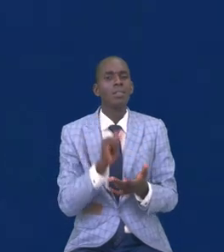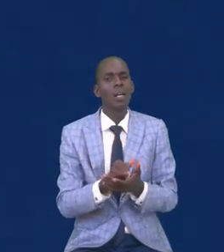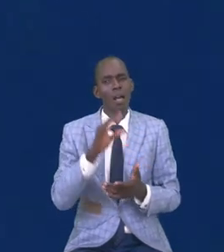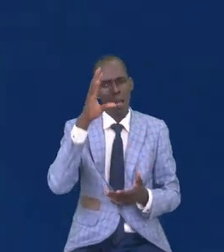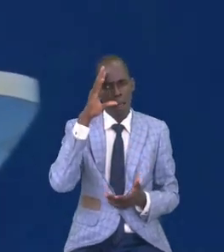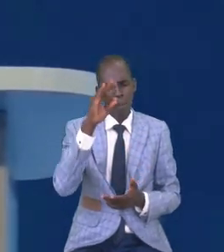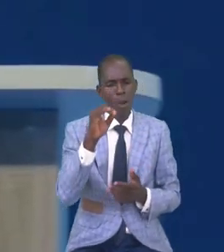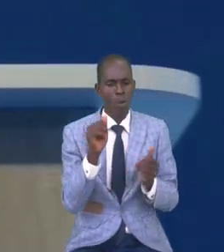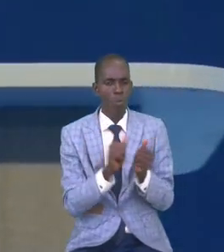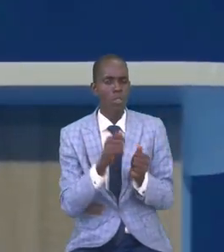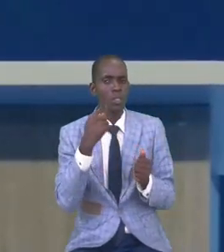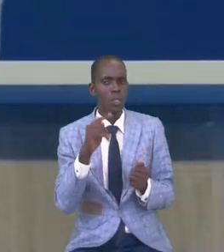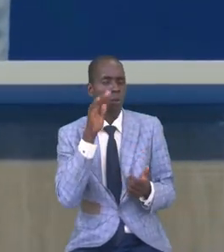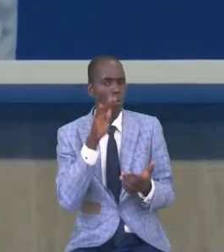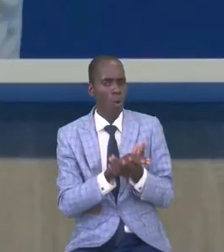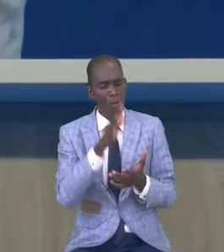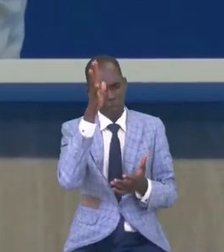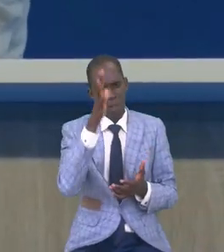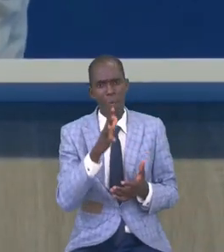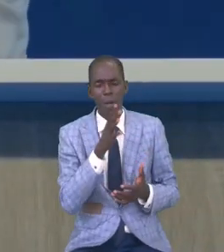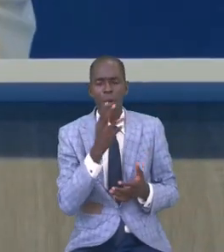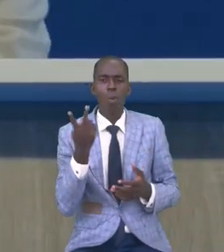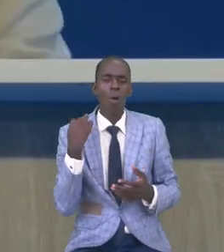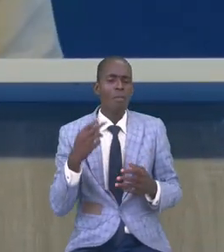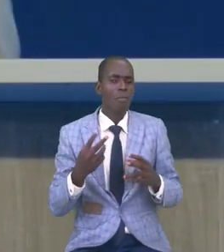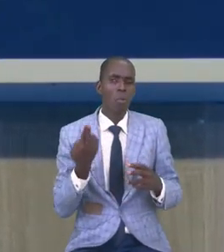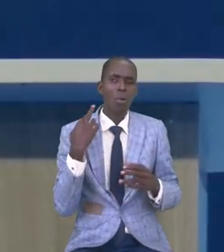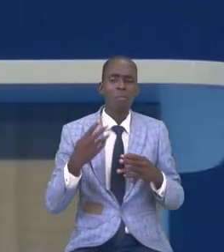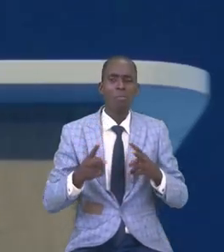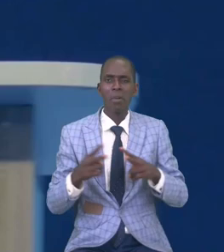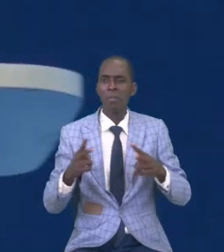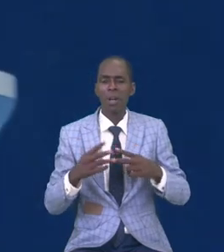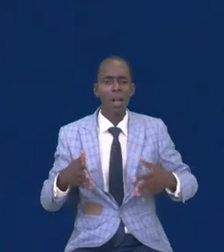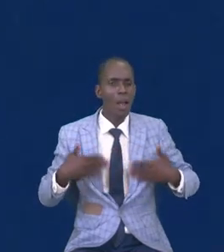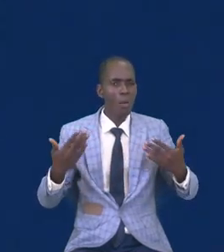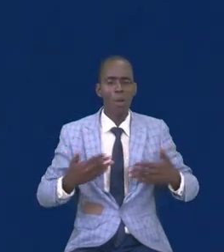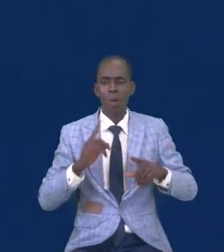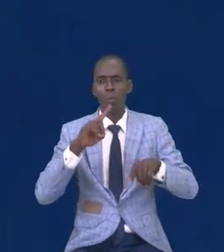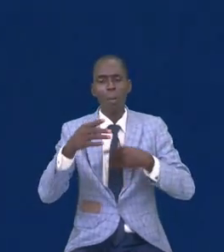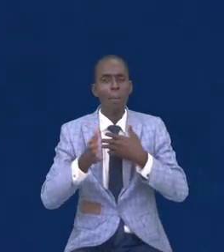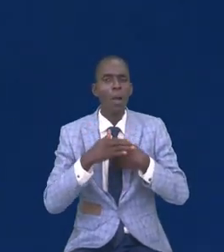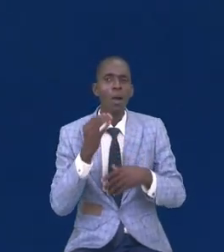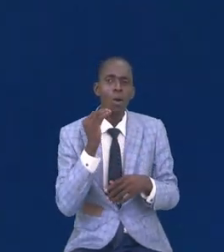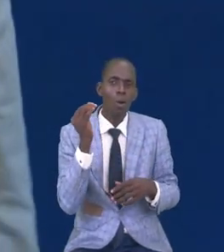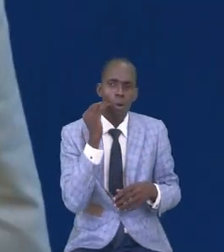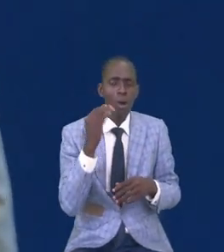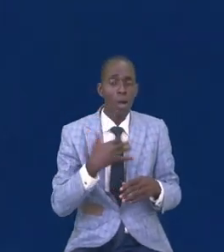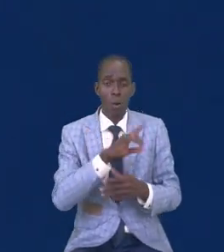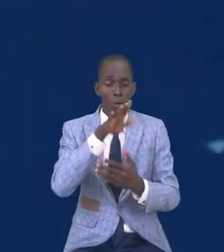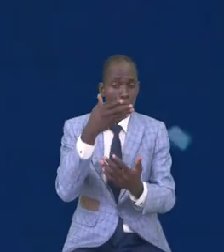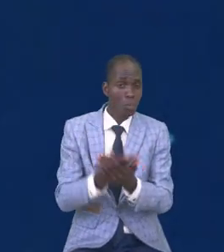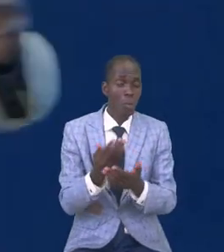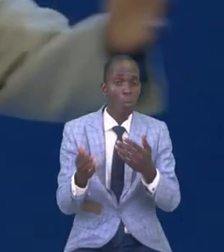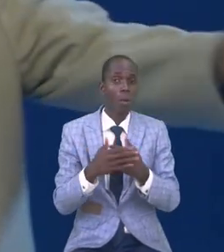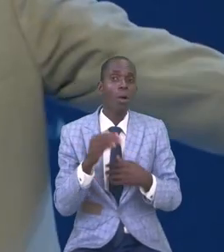his wife, they were so happy. And they went back home. And when they got back